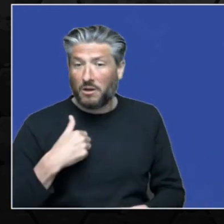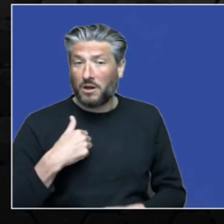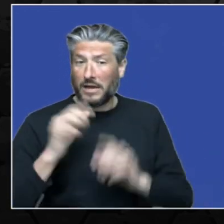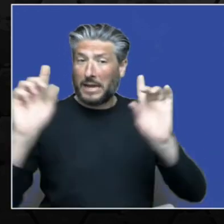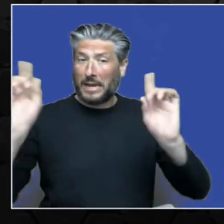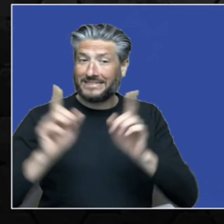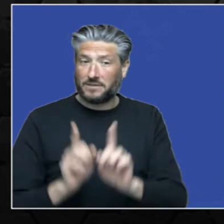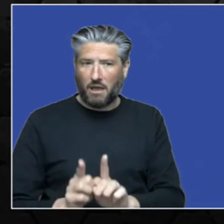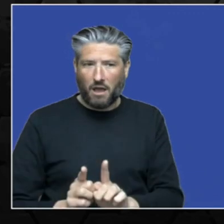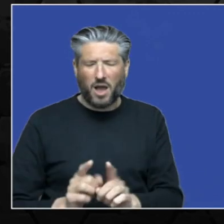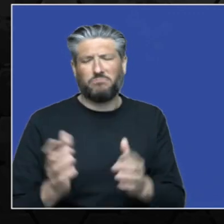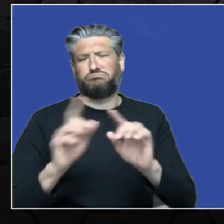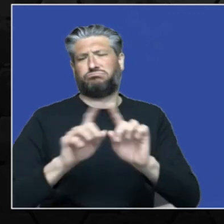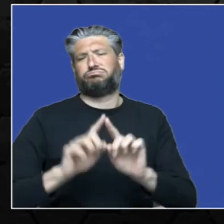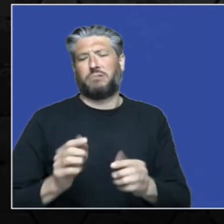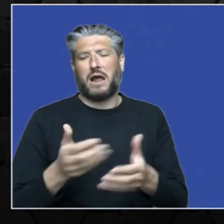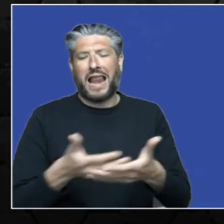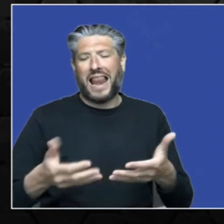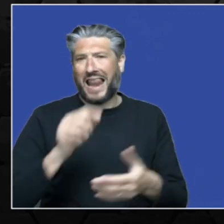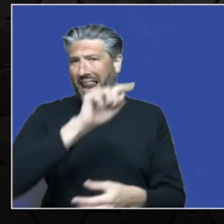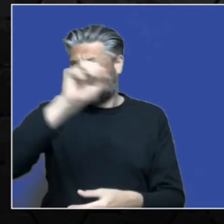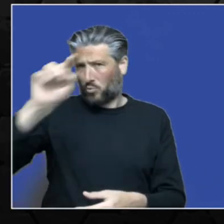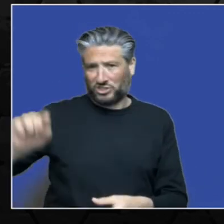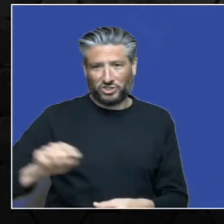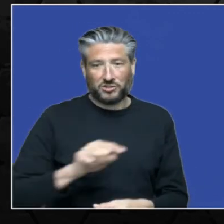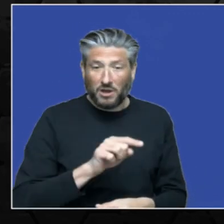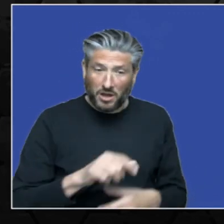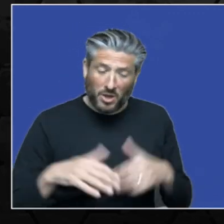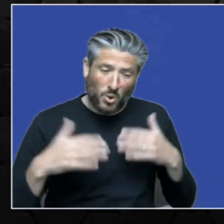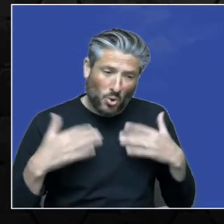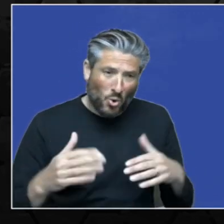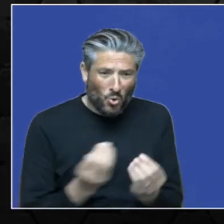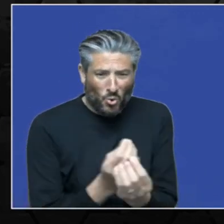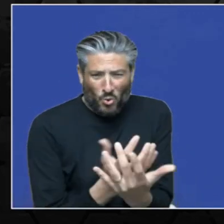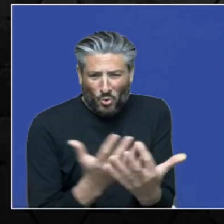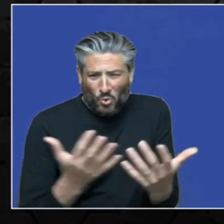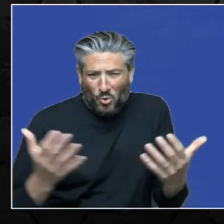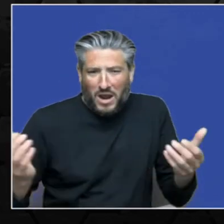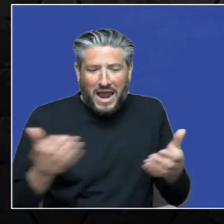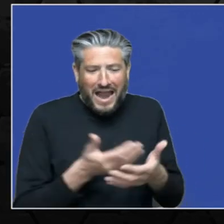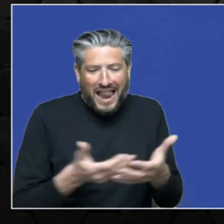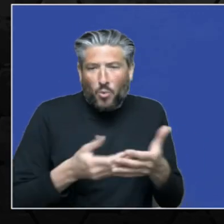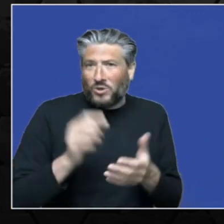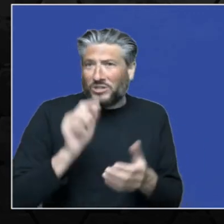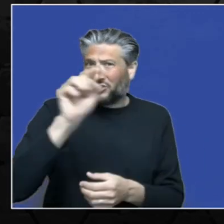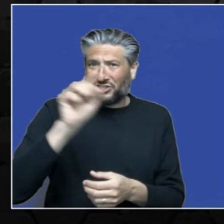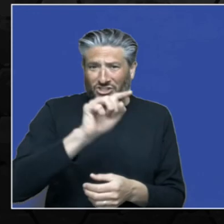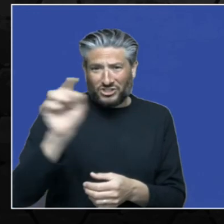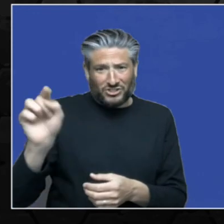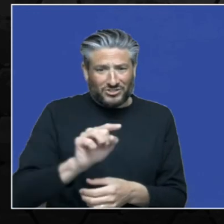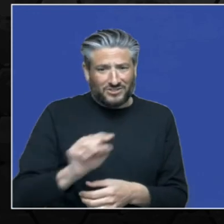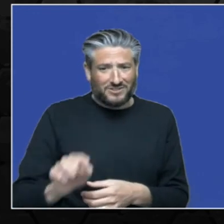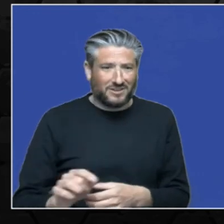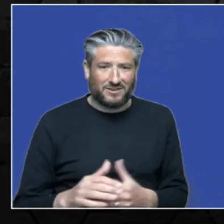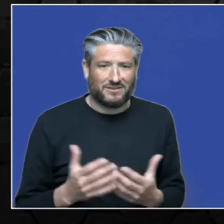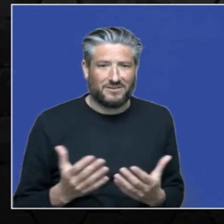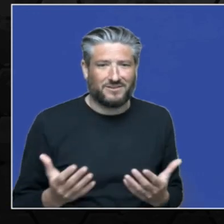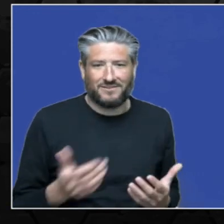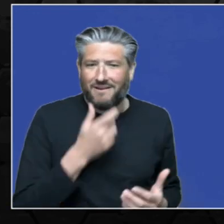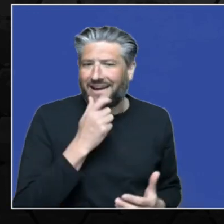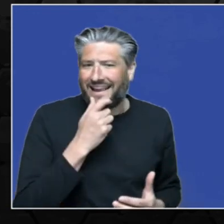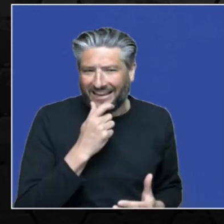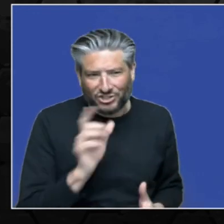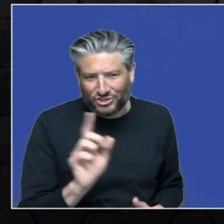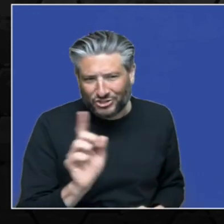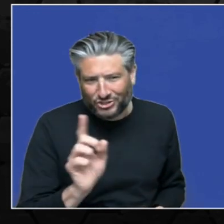languages. In other 15, countries also there. 21 Yeah. languages, which we Yeah, cannot cover too. exactly. So yeah, it's like it's a work in progress. I see like